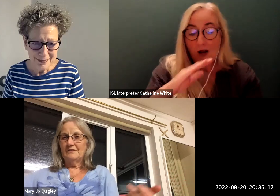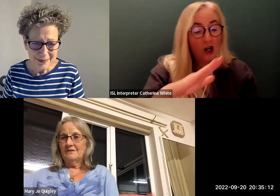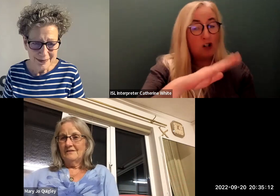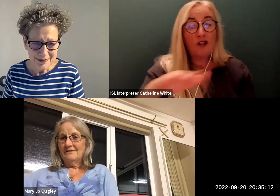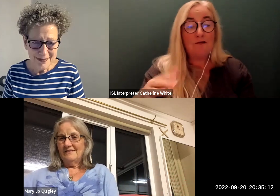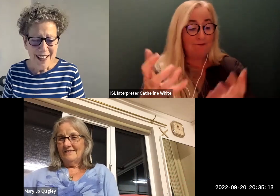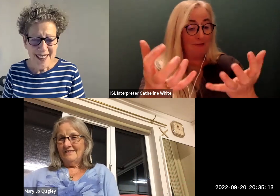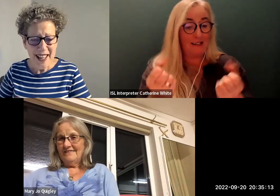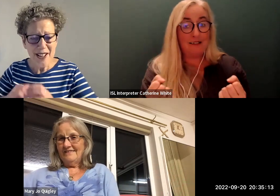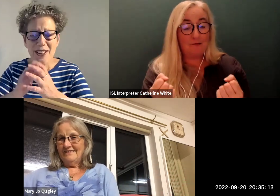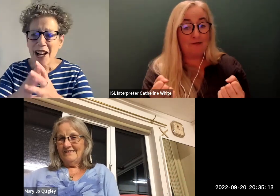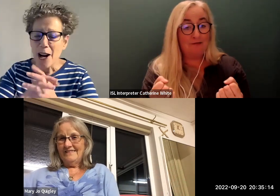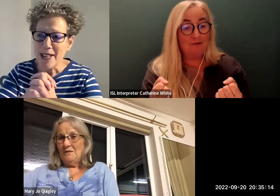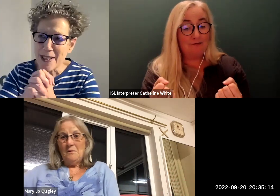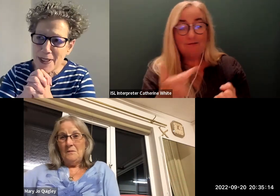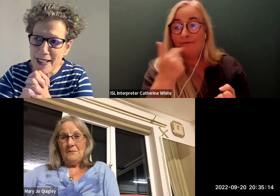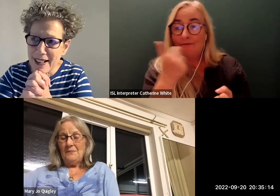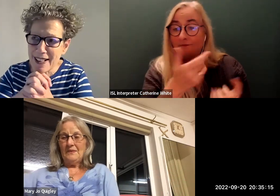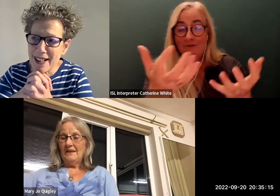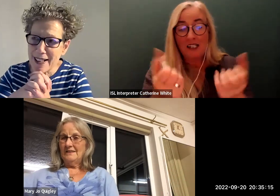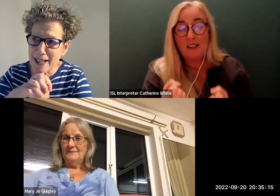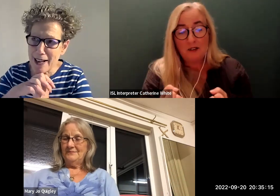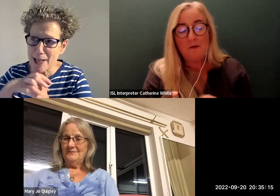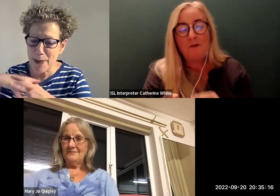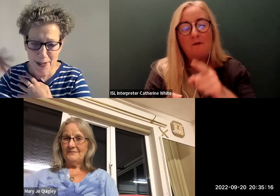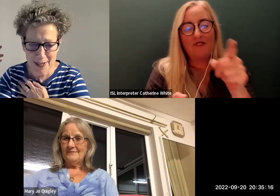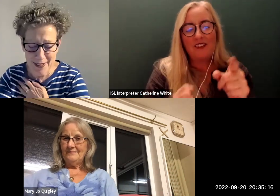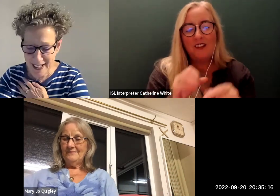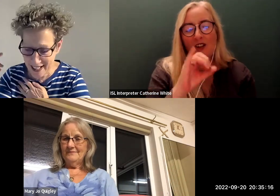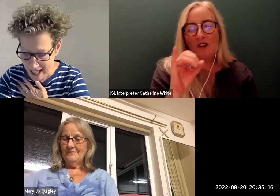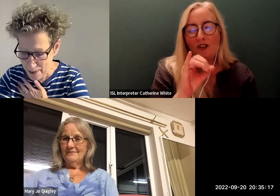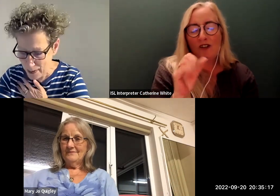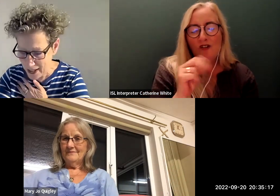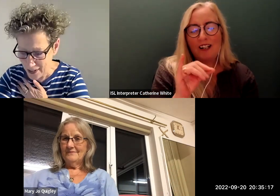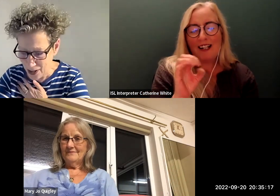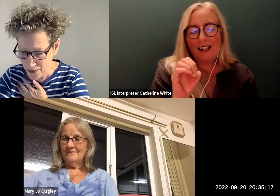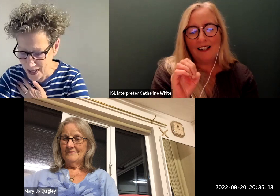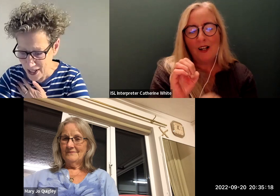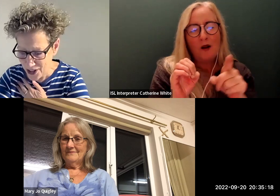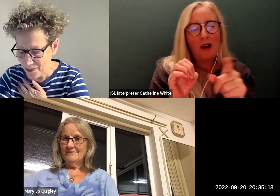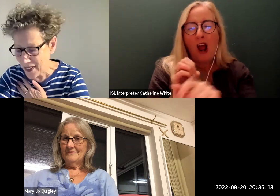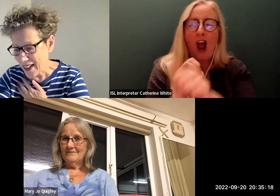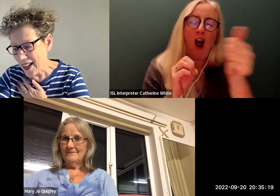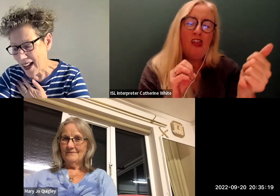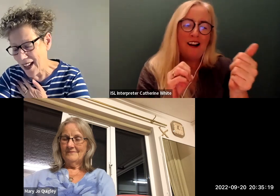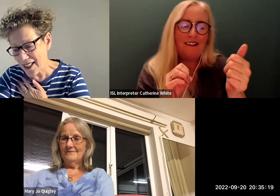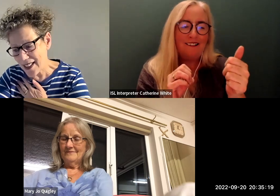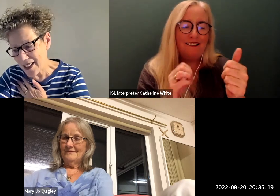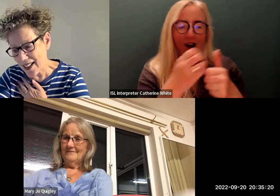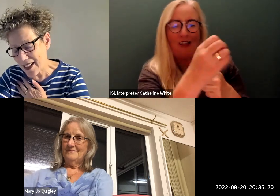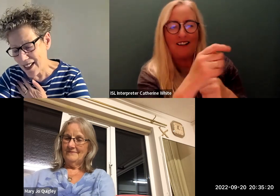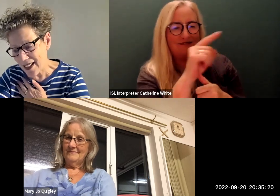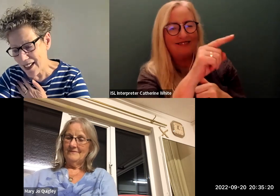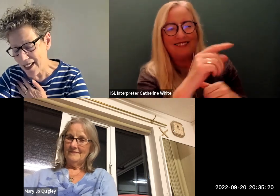receptive, They are. I you mean, know. something I suppose came up in another conversation,